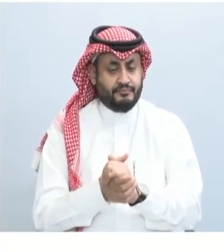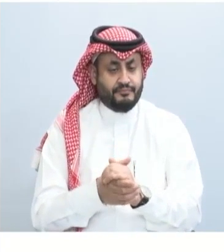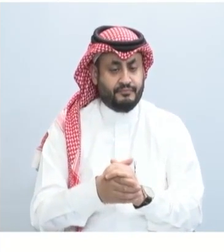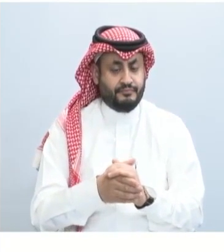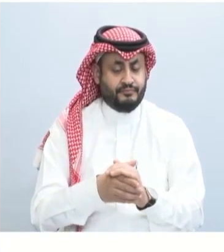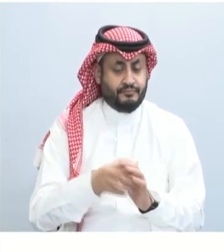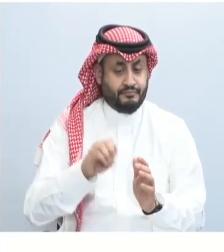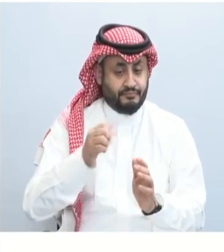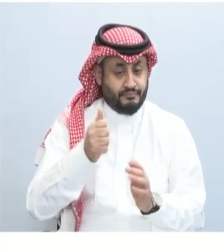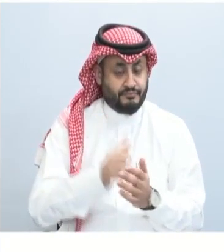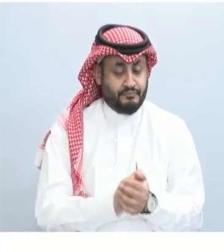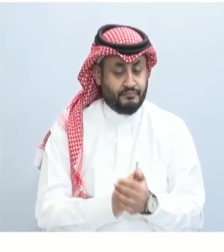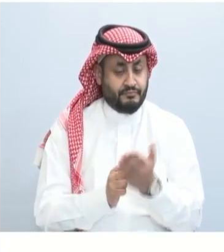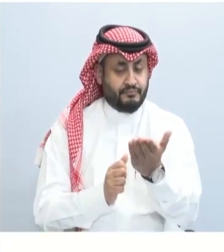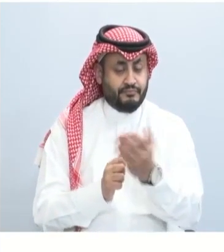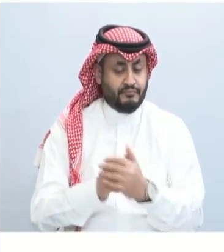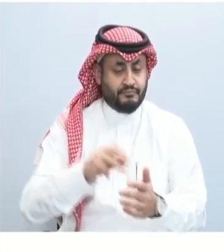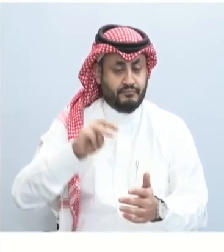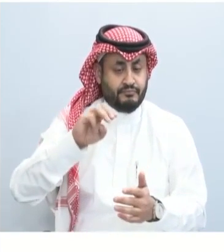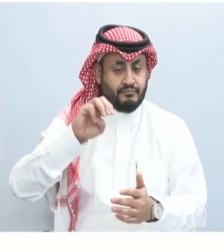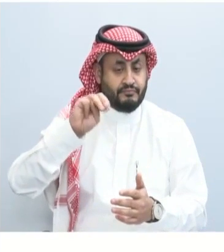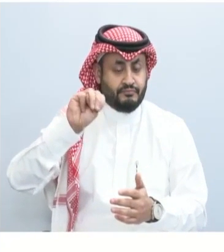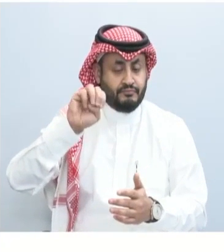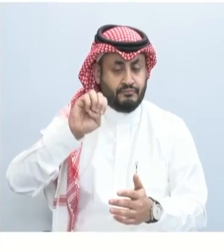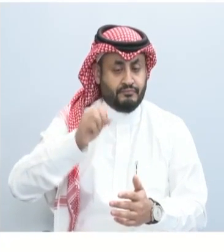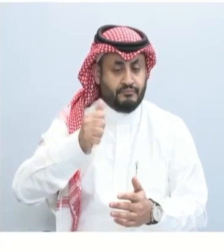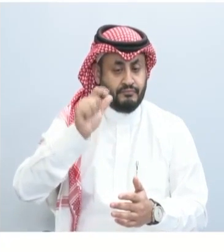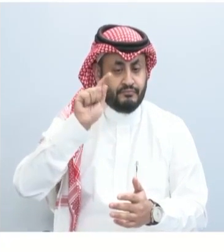have meat. Meat.